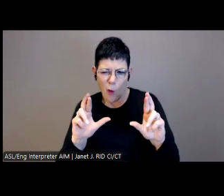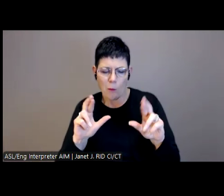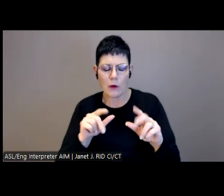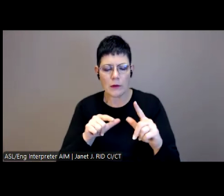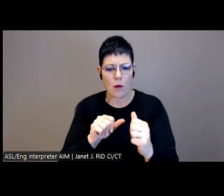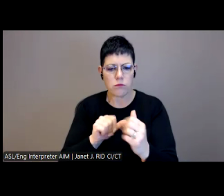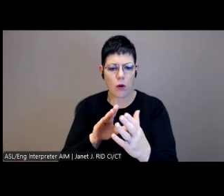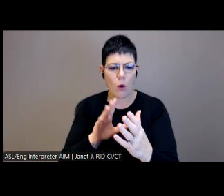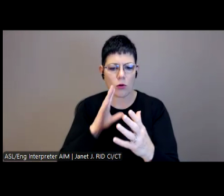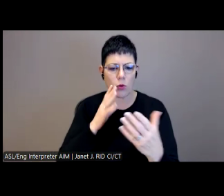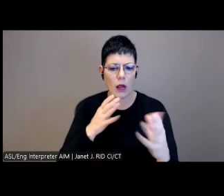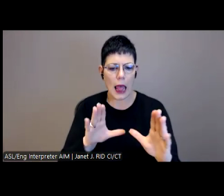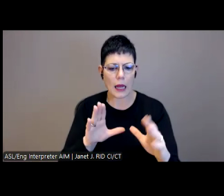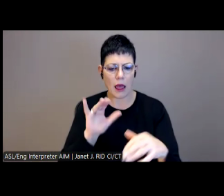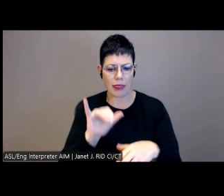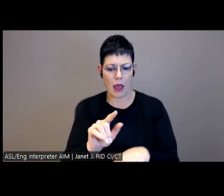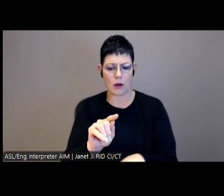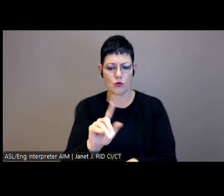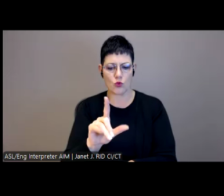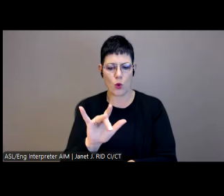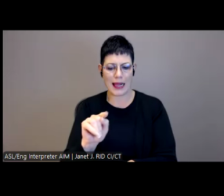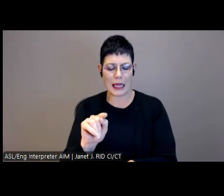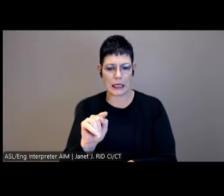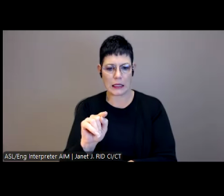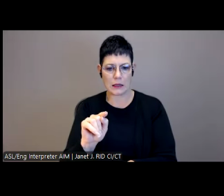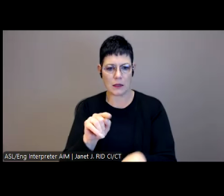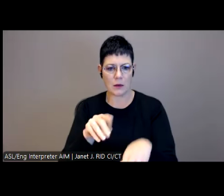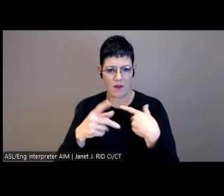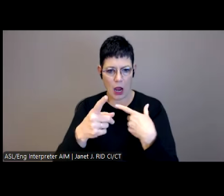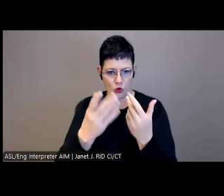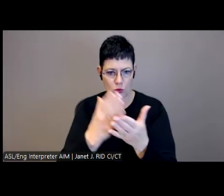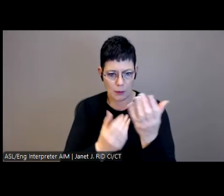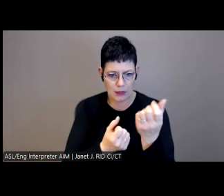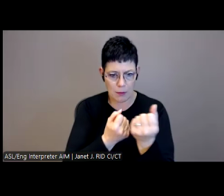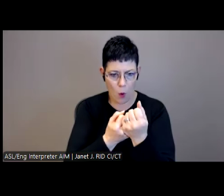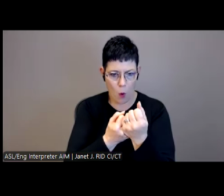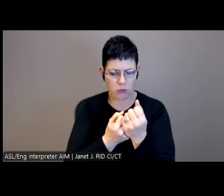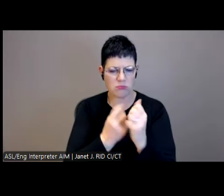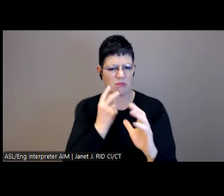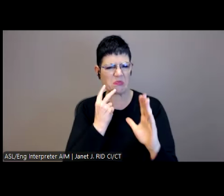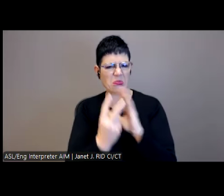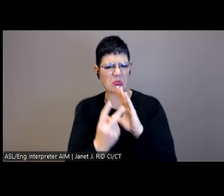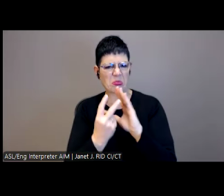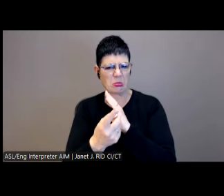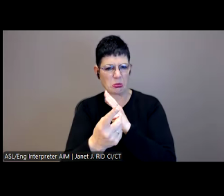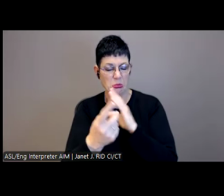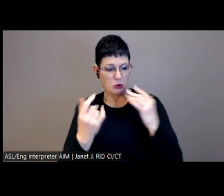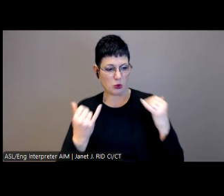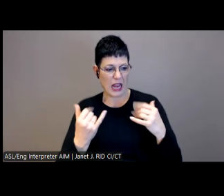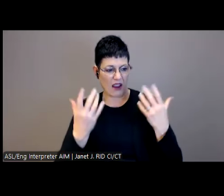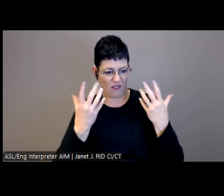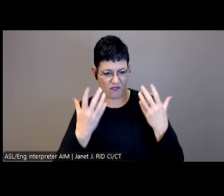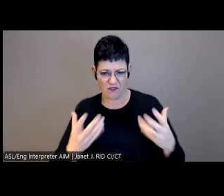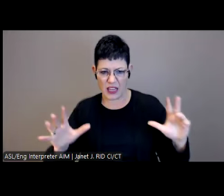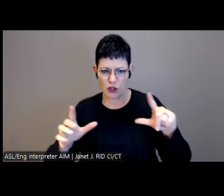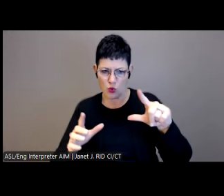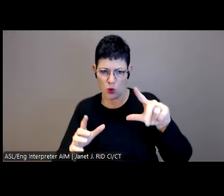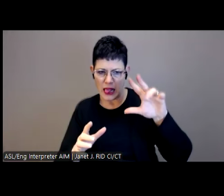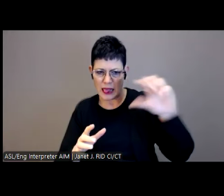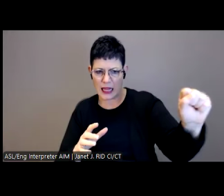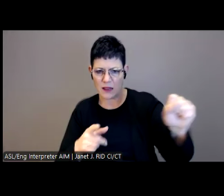approaches will allow the toolkit to work with you. We anticipate that you will leave this webinar with the